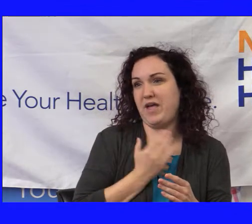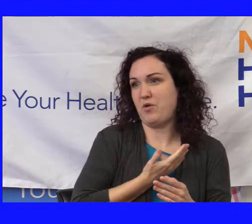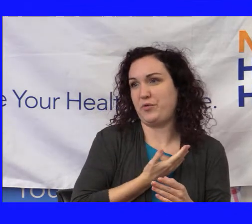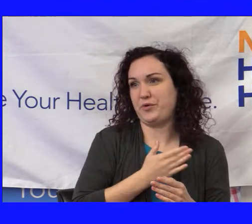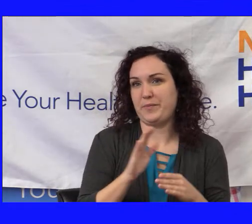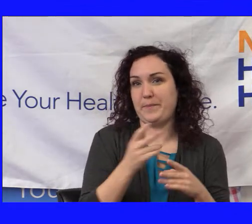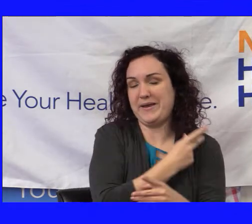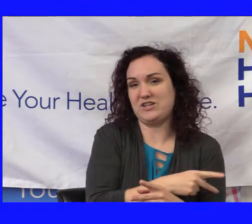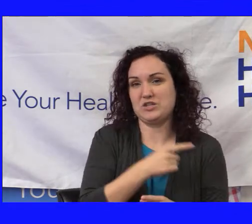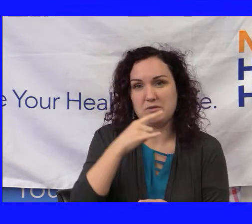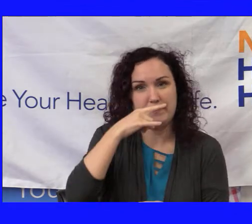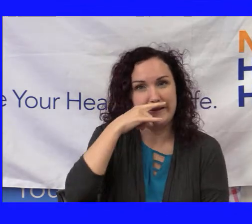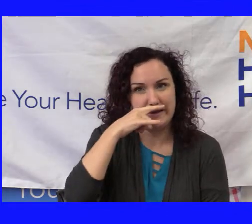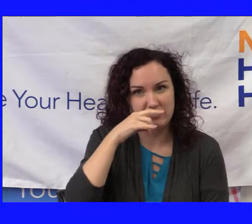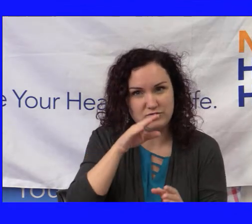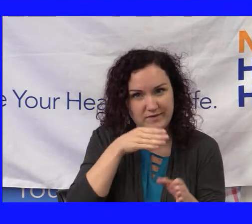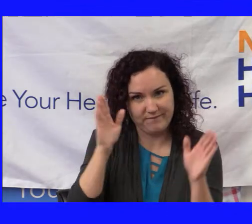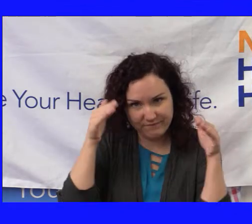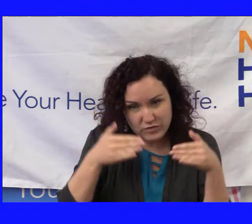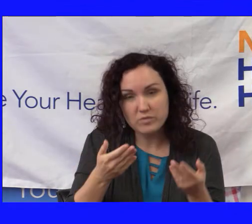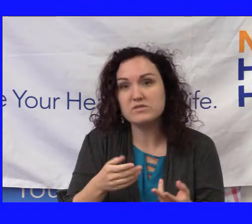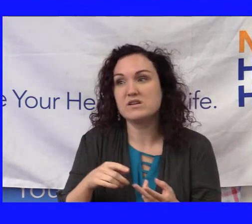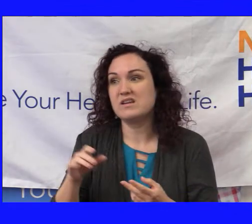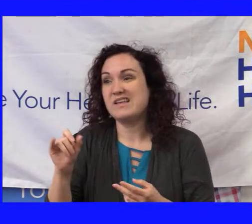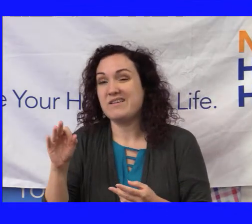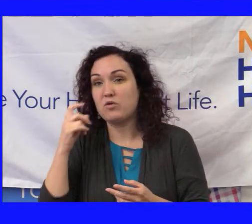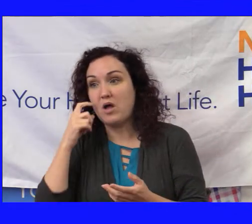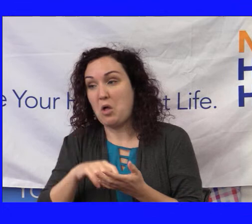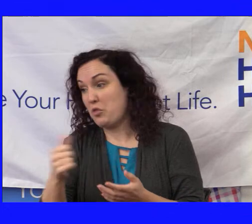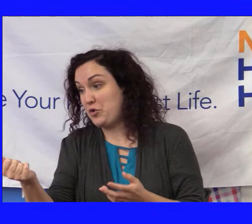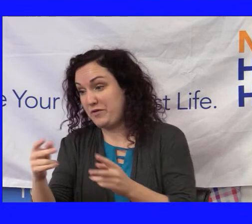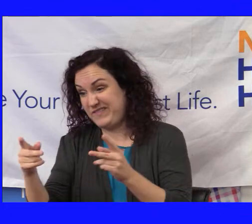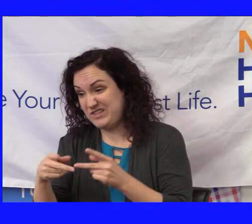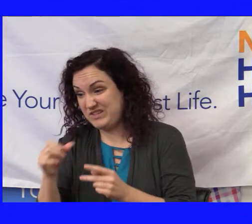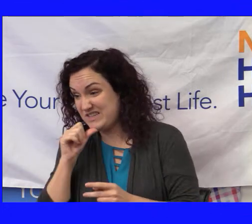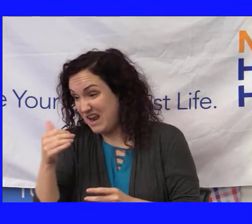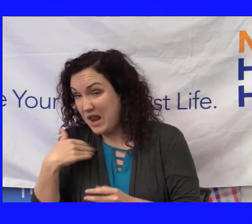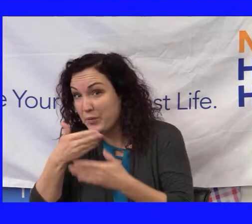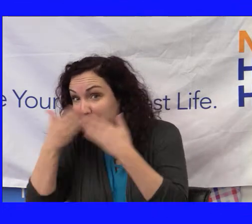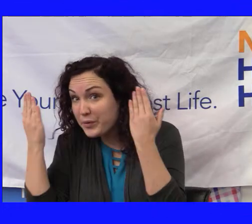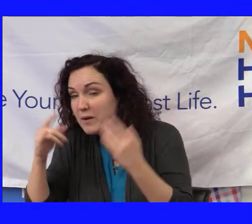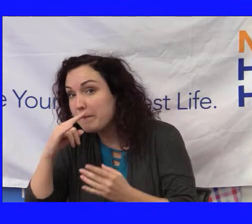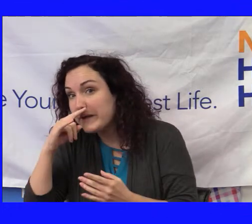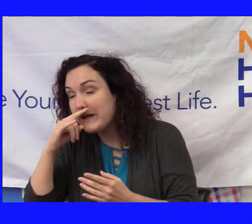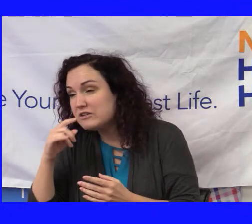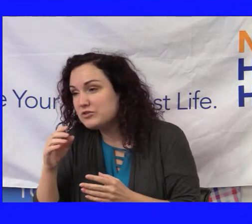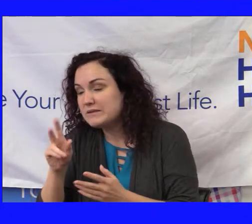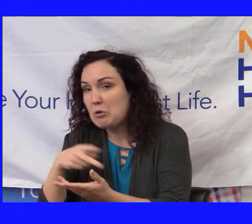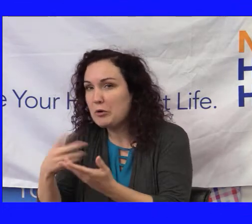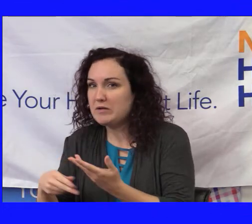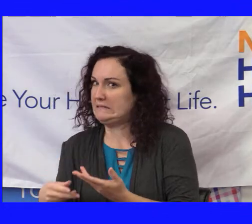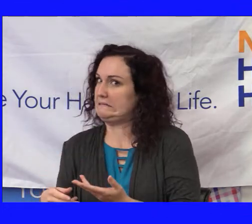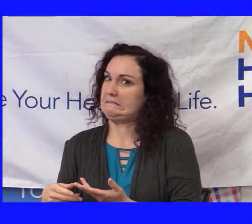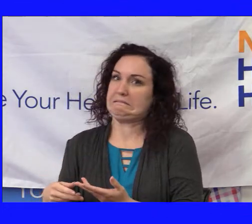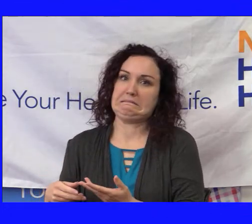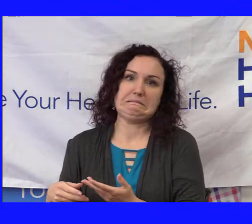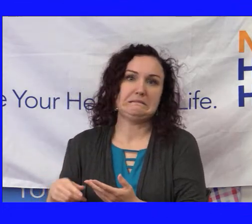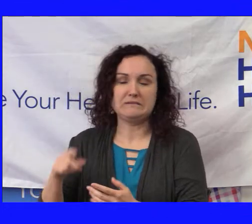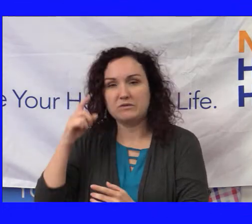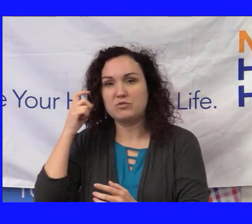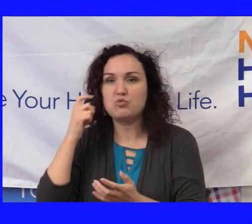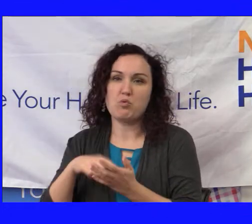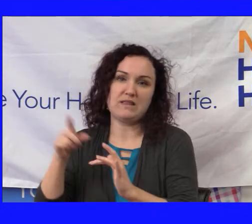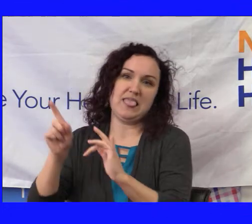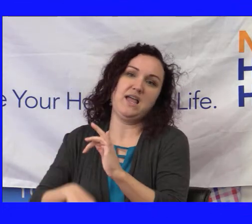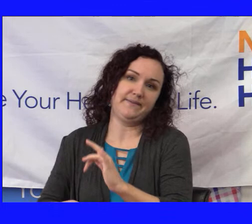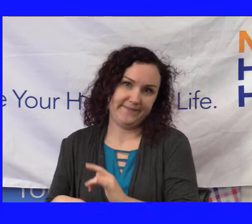the places that don't have that, it's much lower, and the average is about, as I said, about 17.5%. But the fact is, wherever